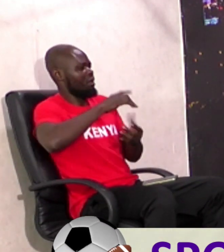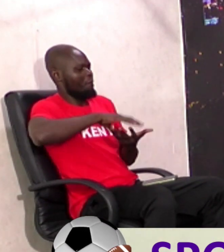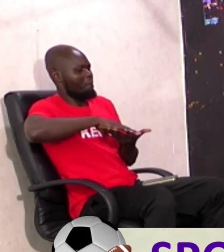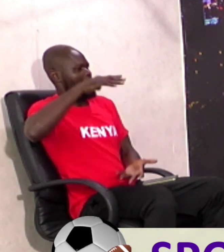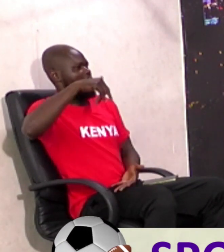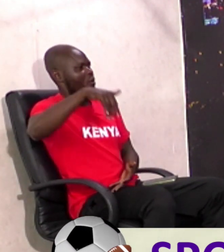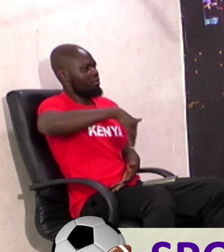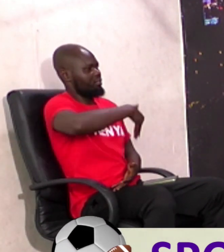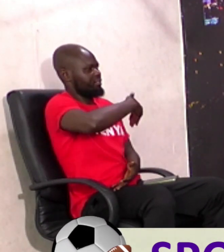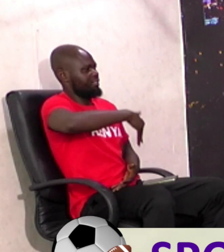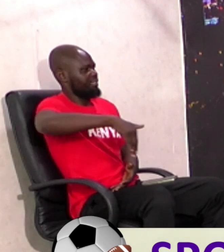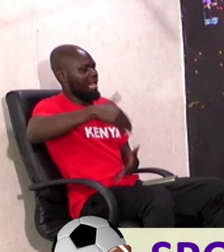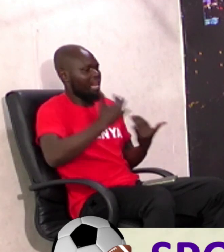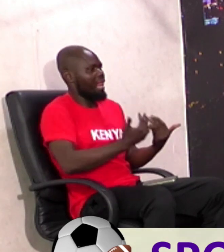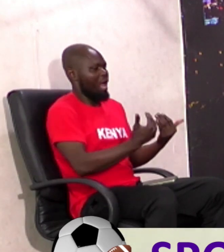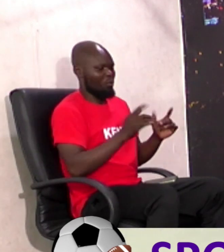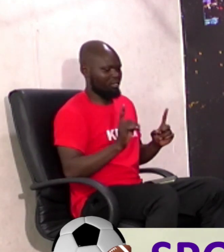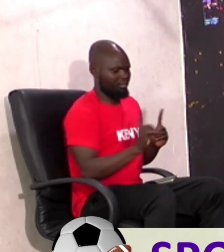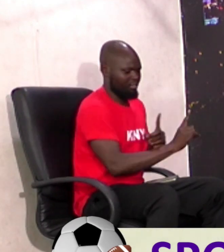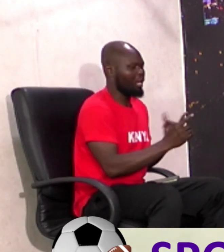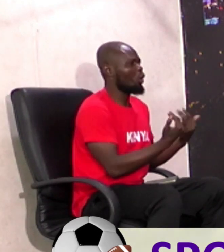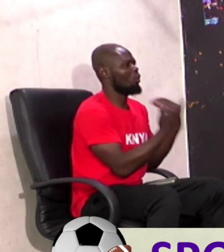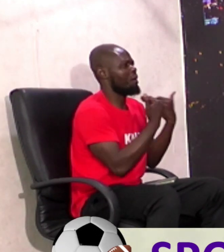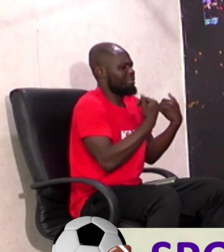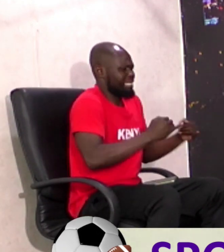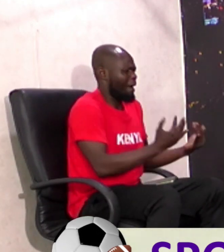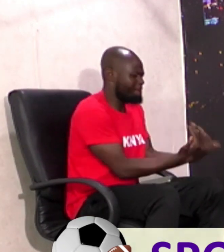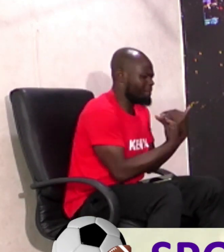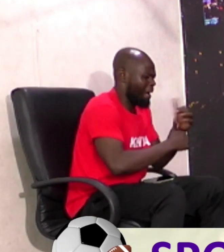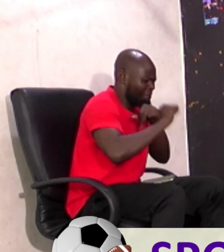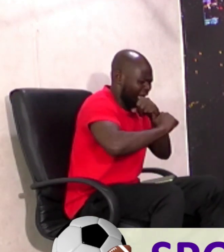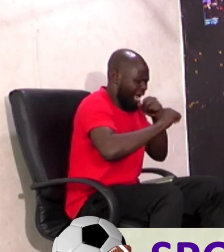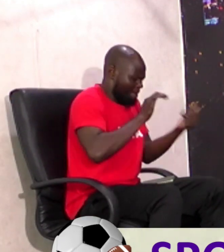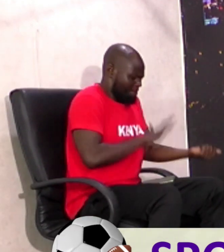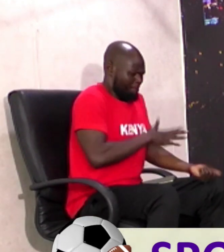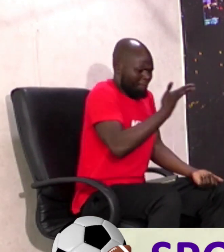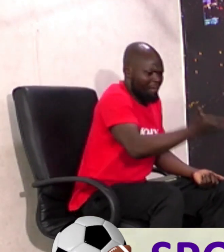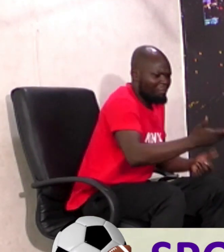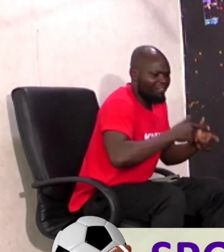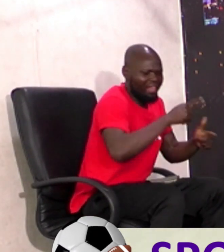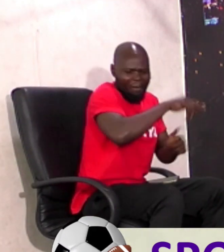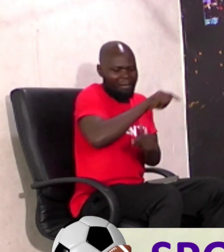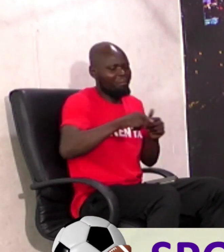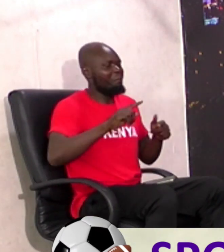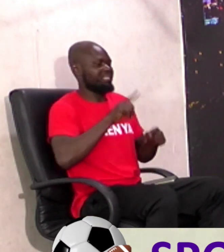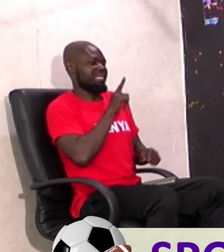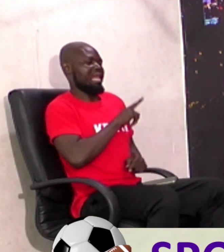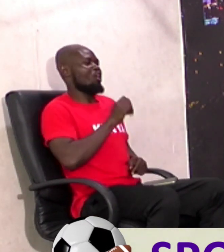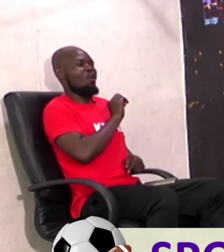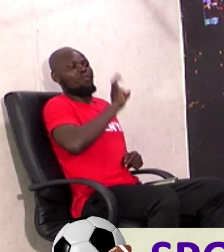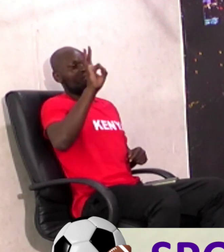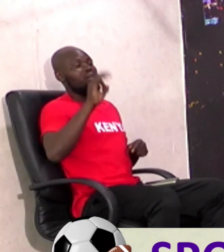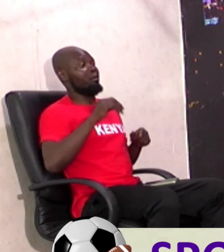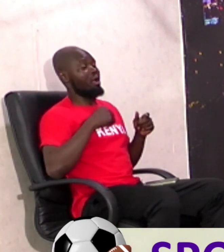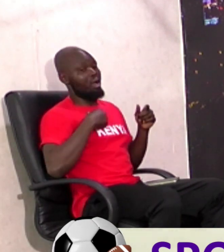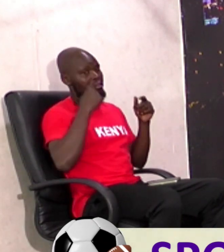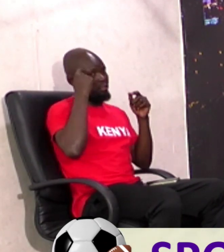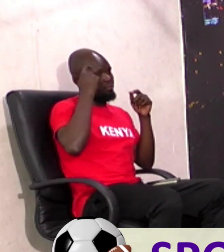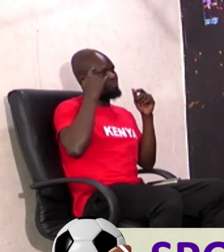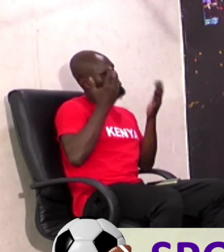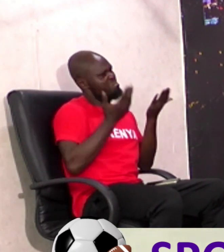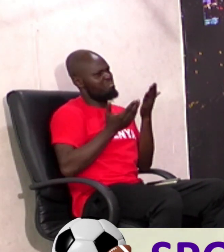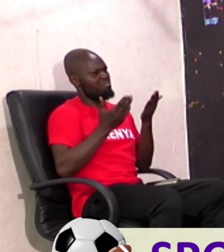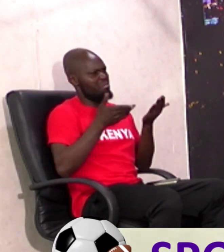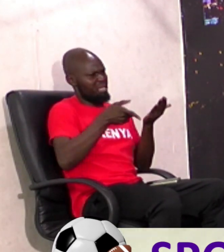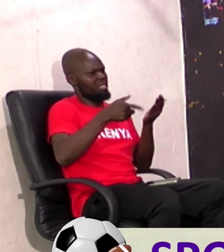So I might say that that goal, that it was an offside, the goalkeeper was not alert. So an advice to Tottenham, they should